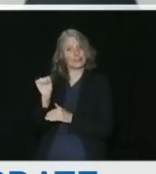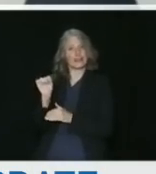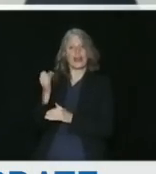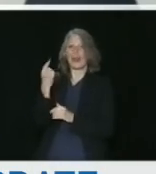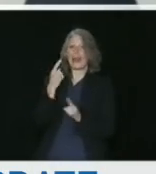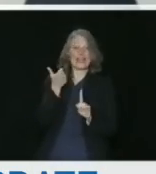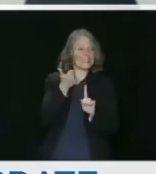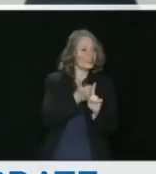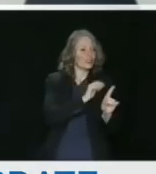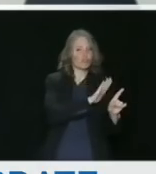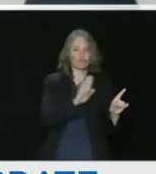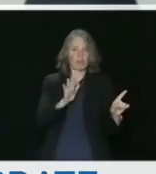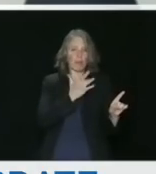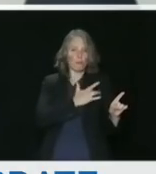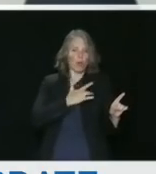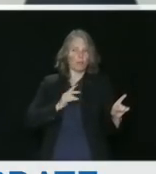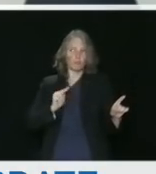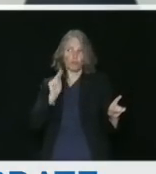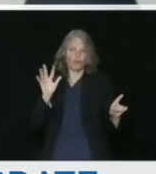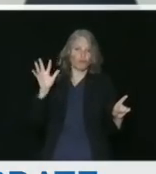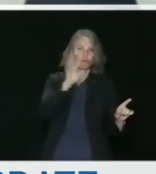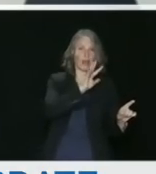all provinces and territories,